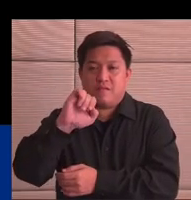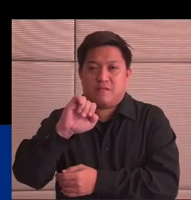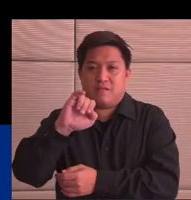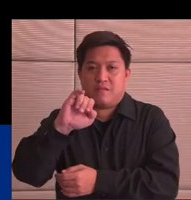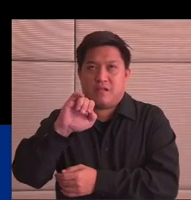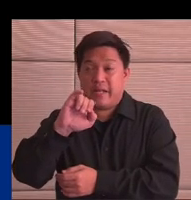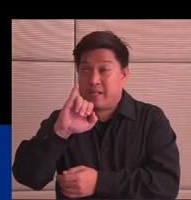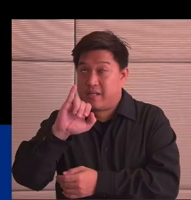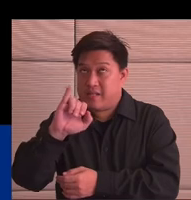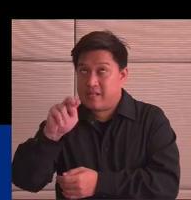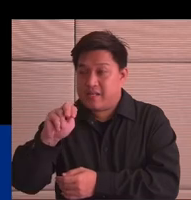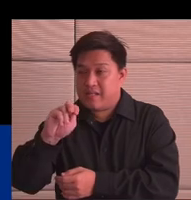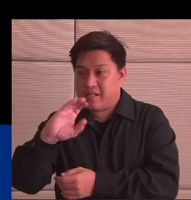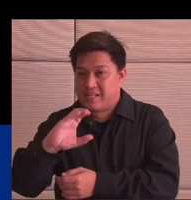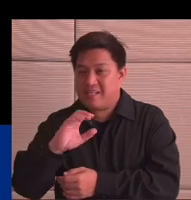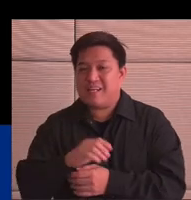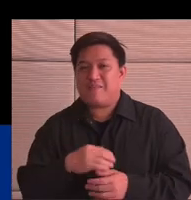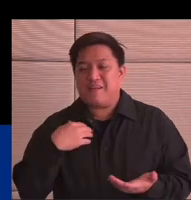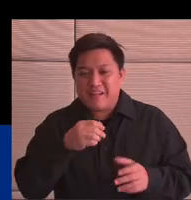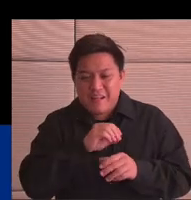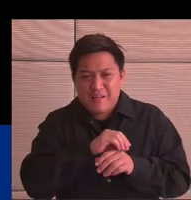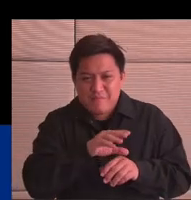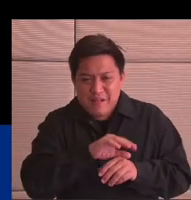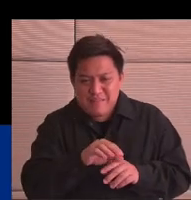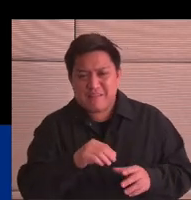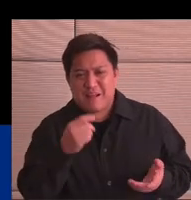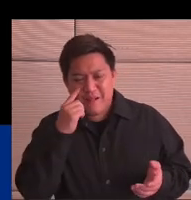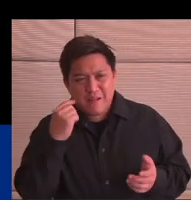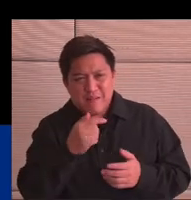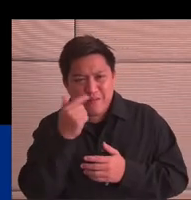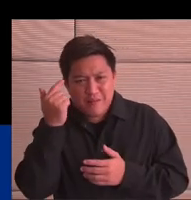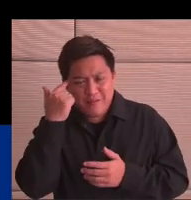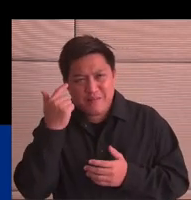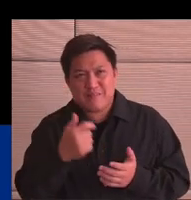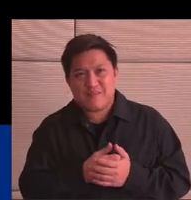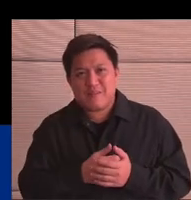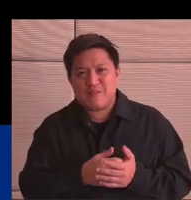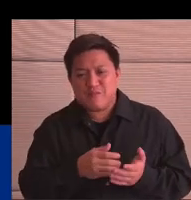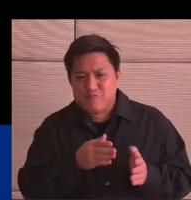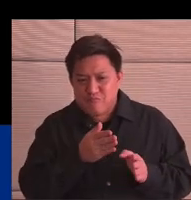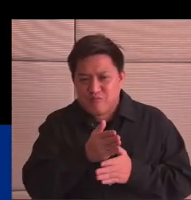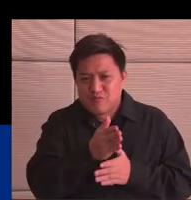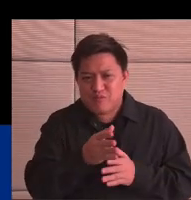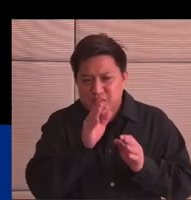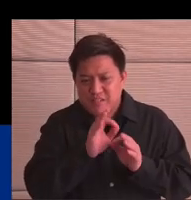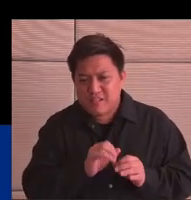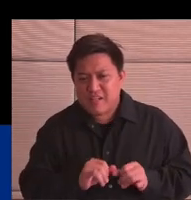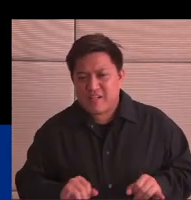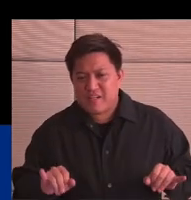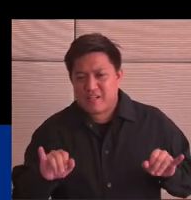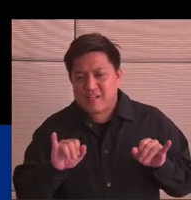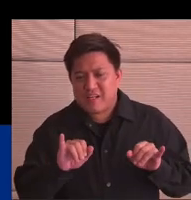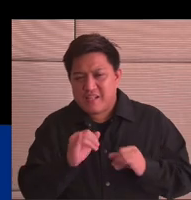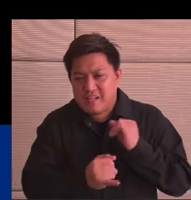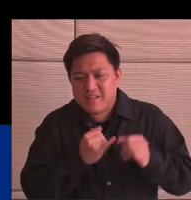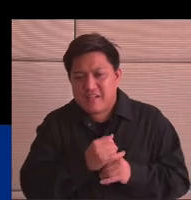does development work. We've been advising the government through international agencies or